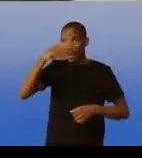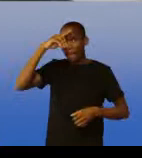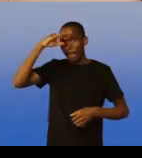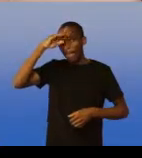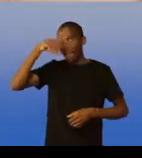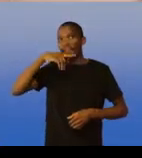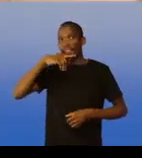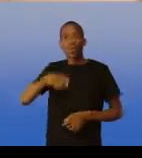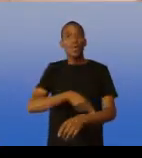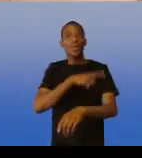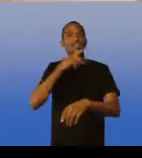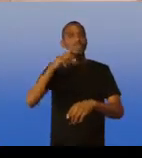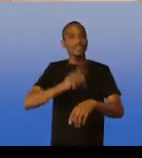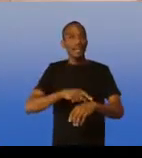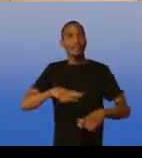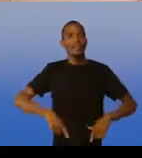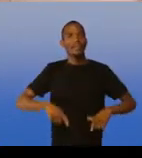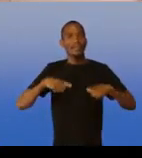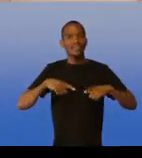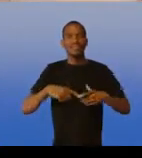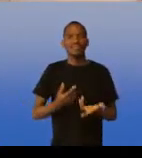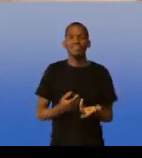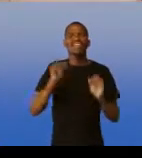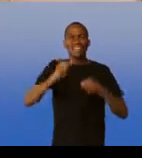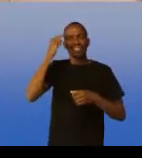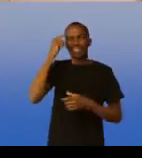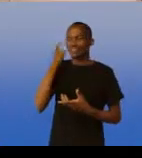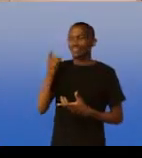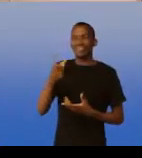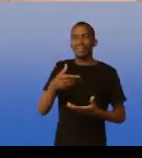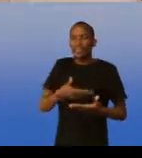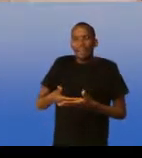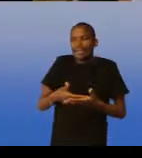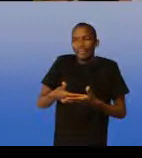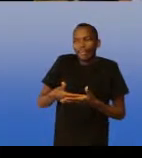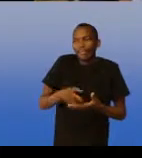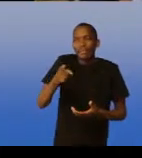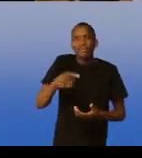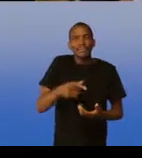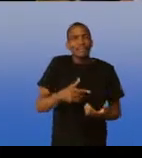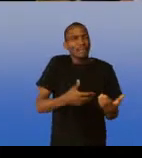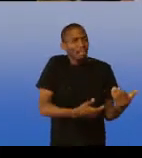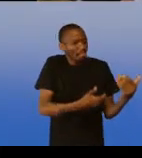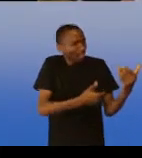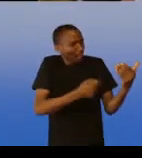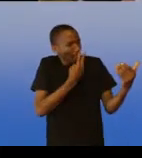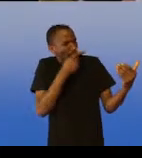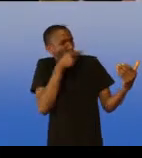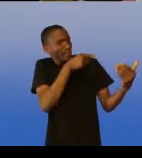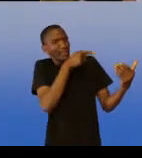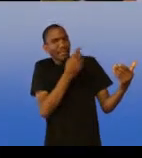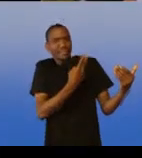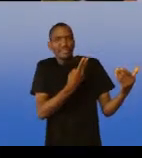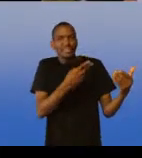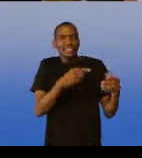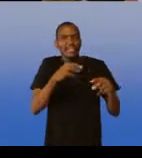negative. If you really think about how tragic it is for a young child, the ultimate innocent, to have an AIDS